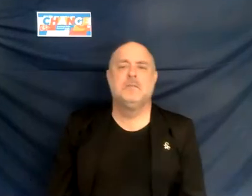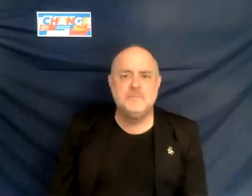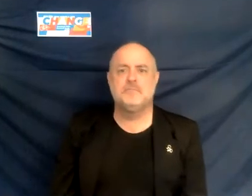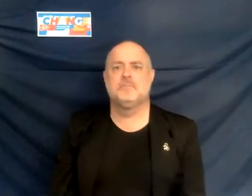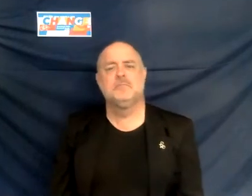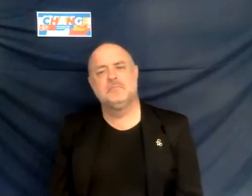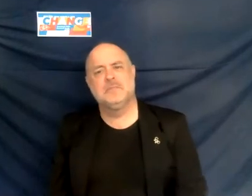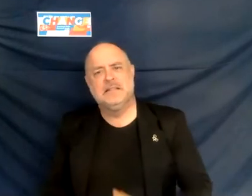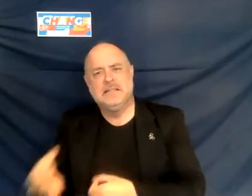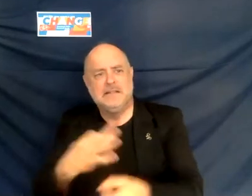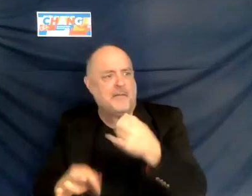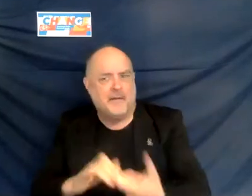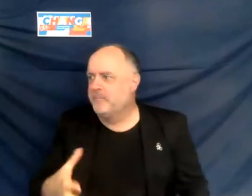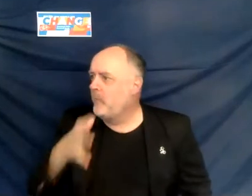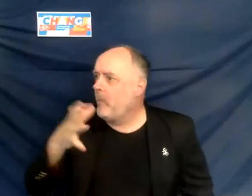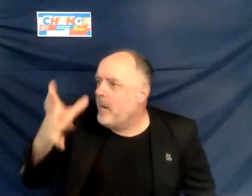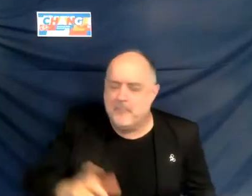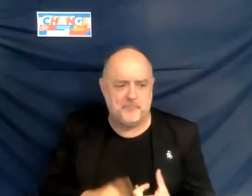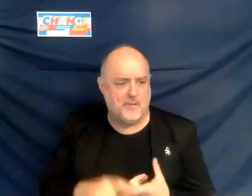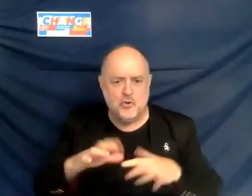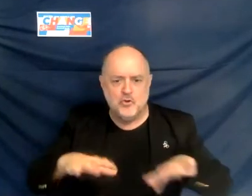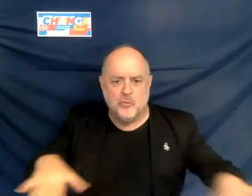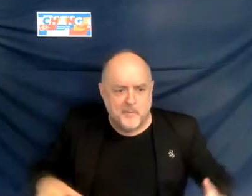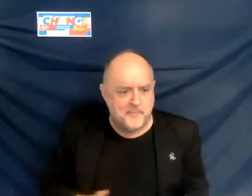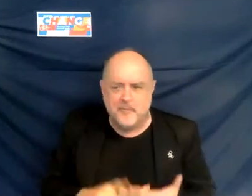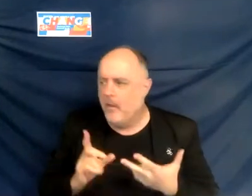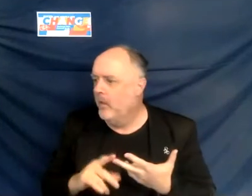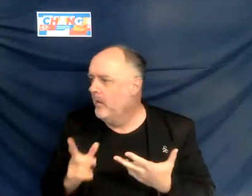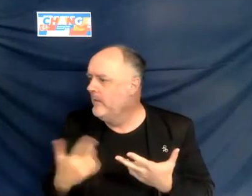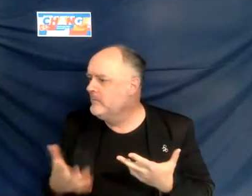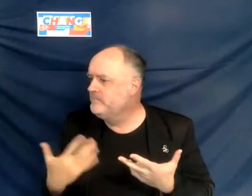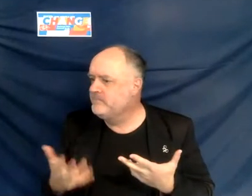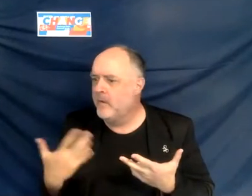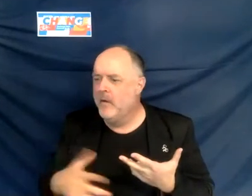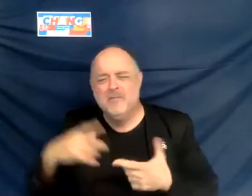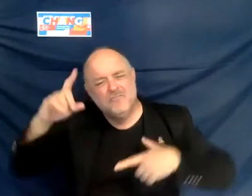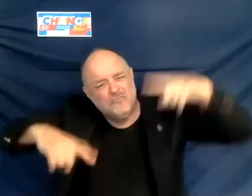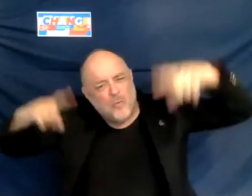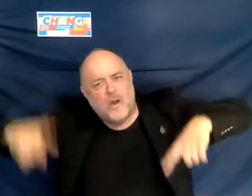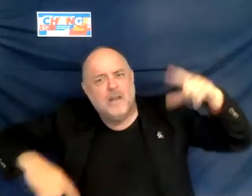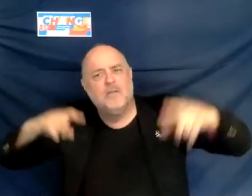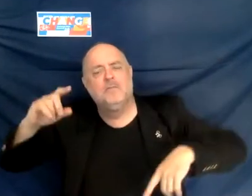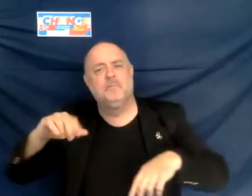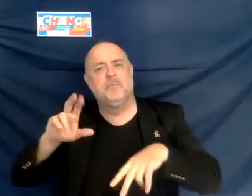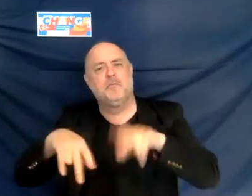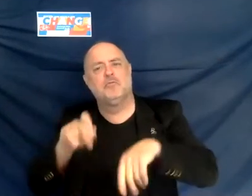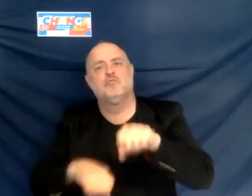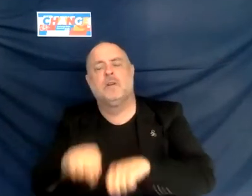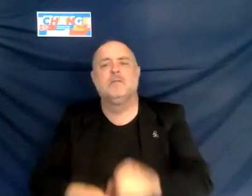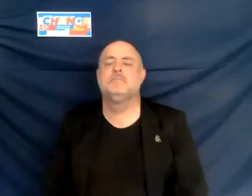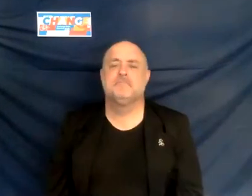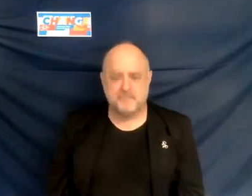the grandmas, the children, the wide variety and diversity of people you see cycling